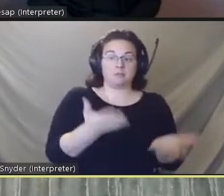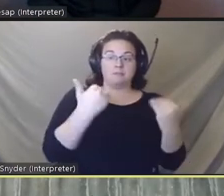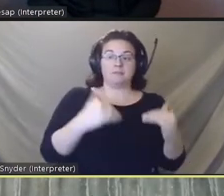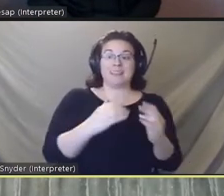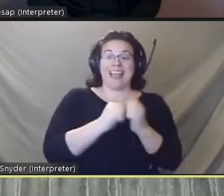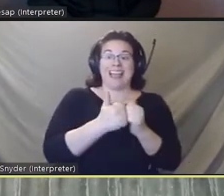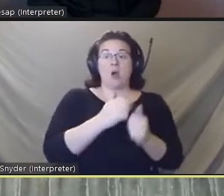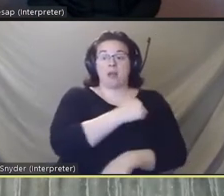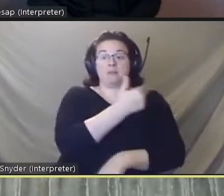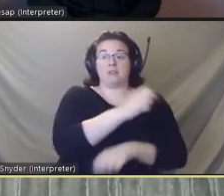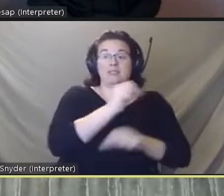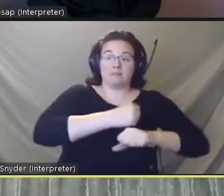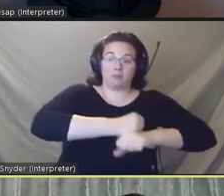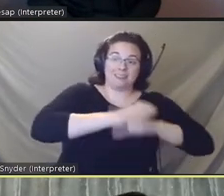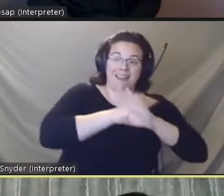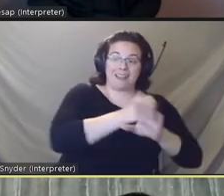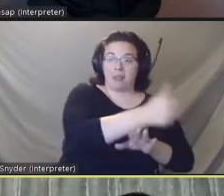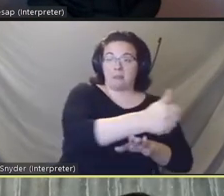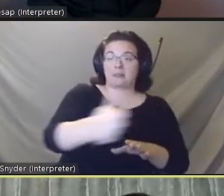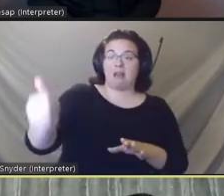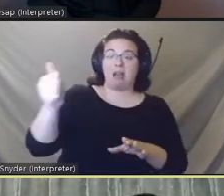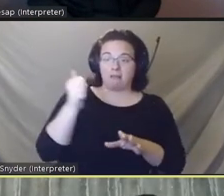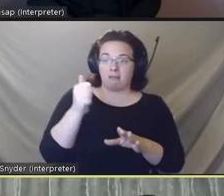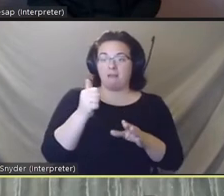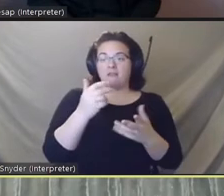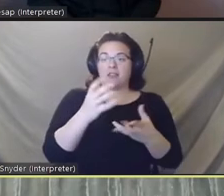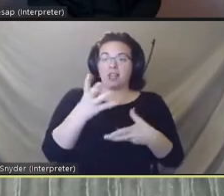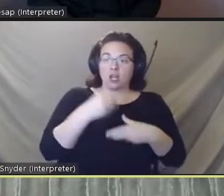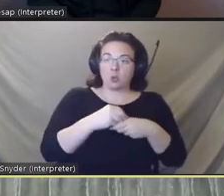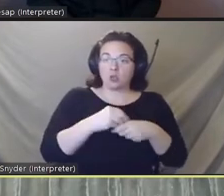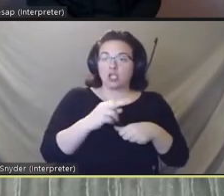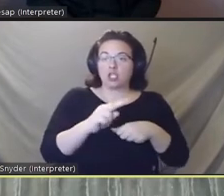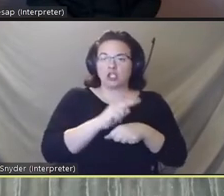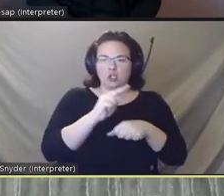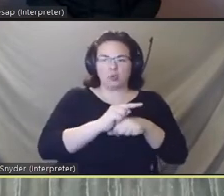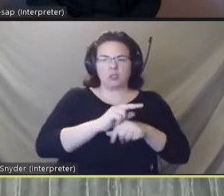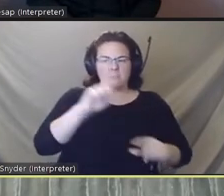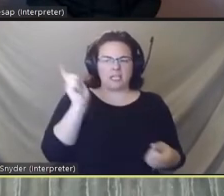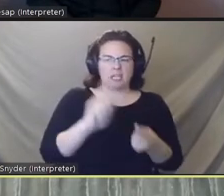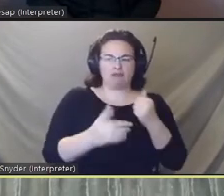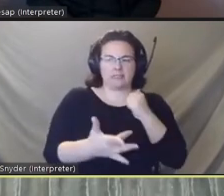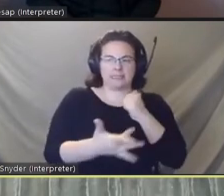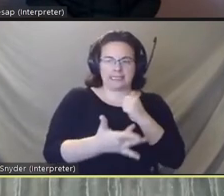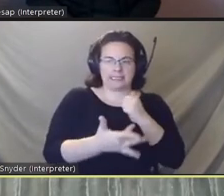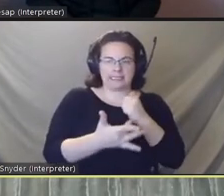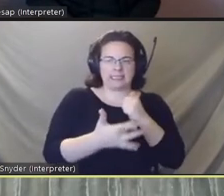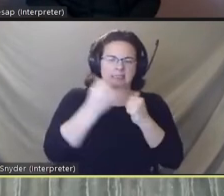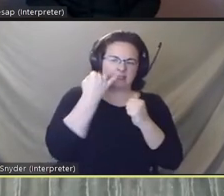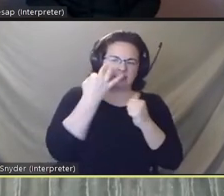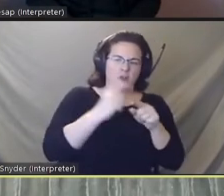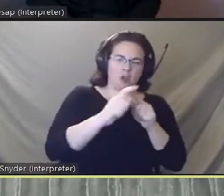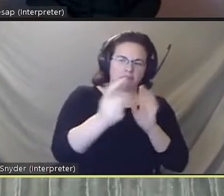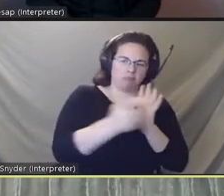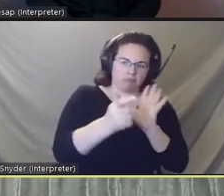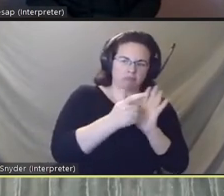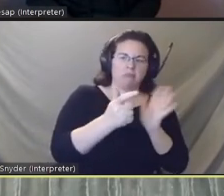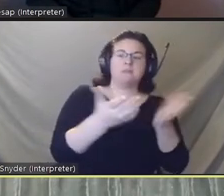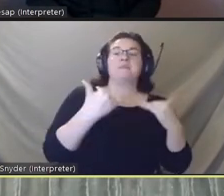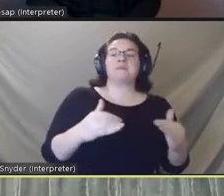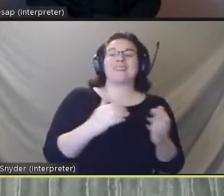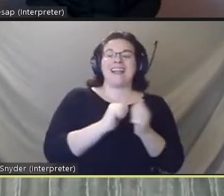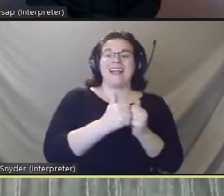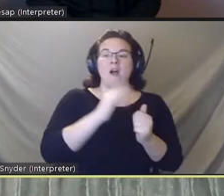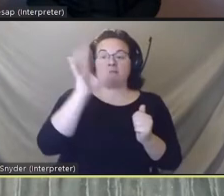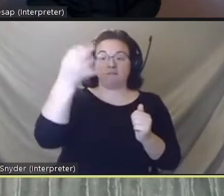themselves from such calls, including by using unlawful robocall mitigation techniques, and how the federal government and state